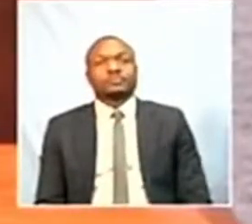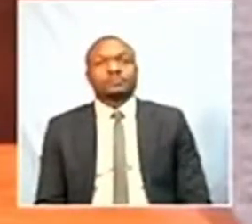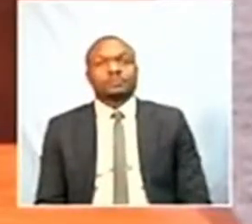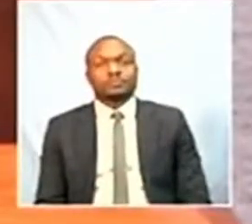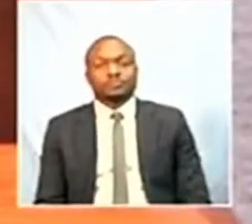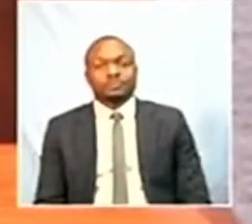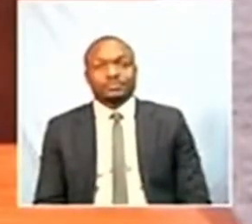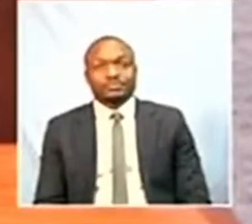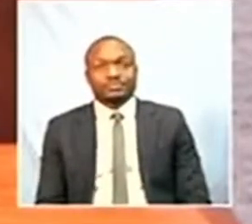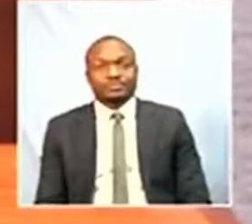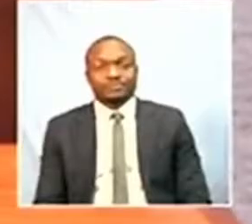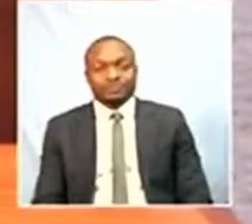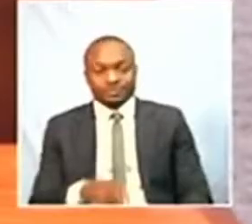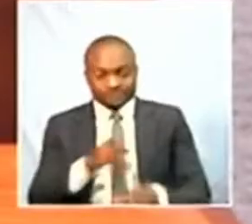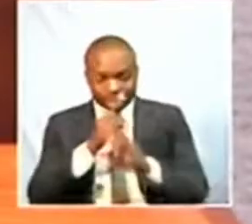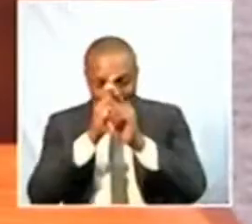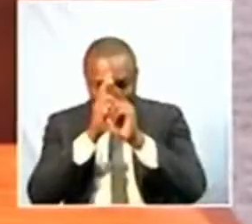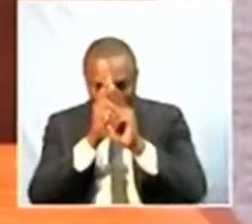Honorable Member,